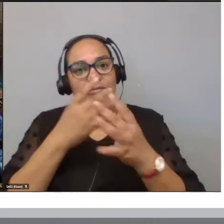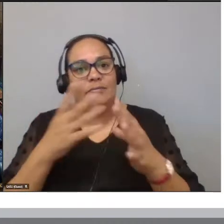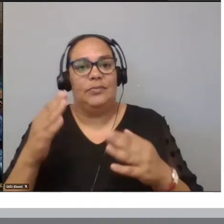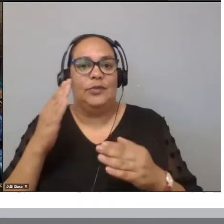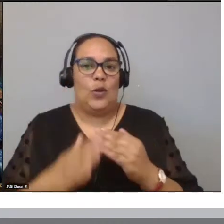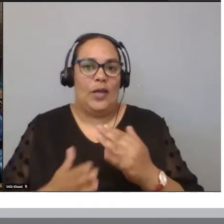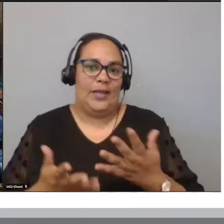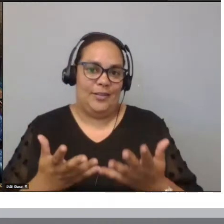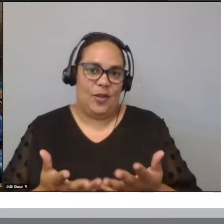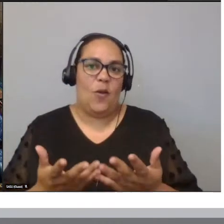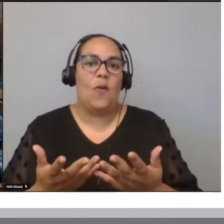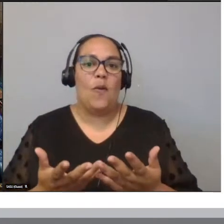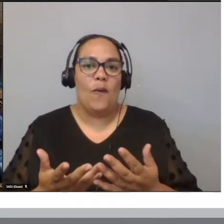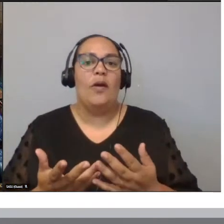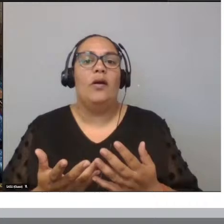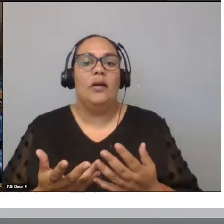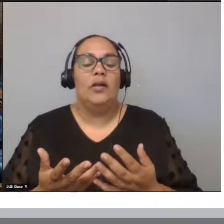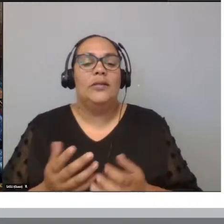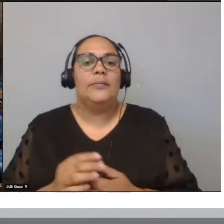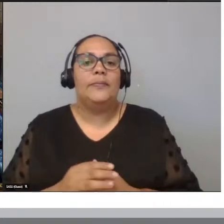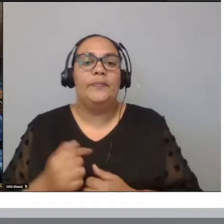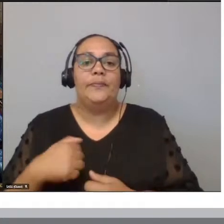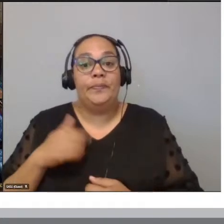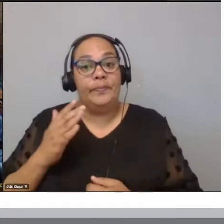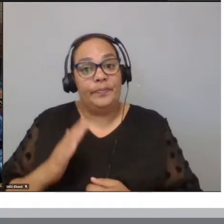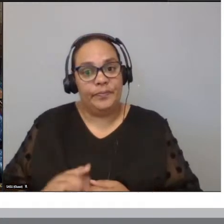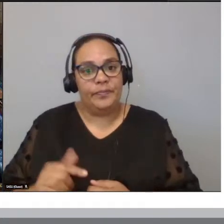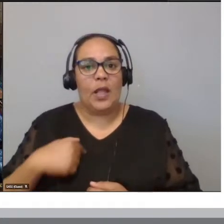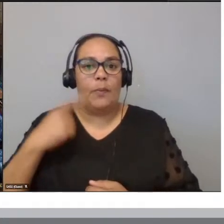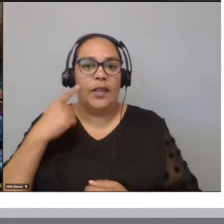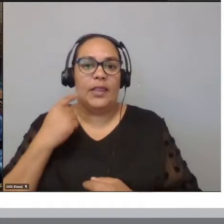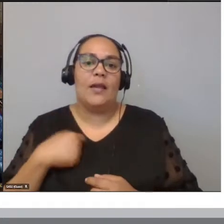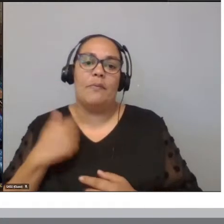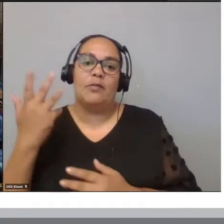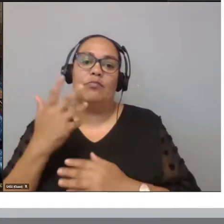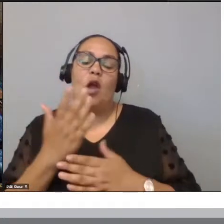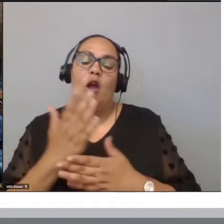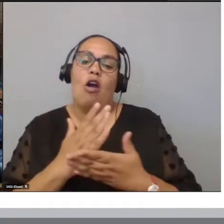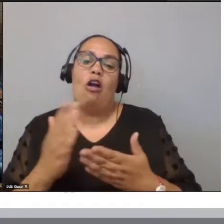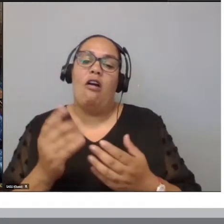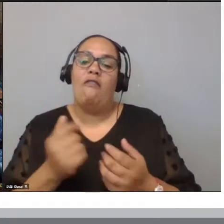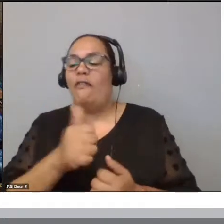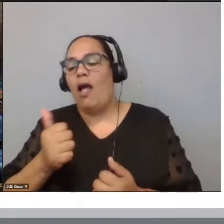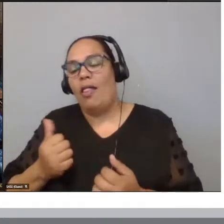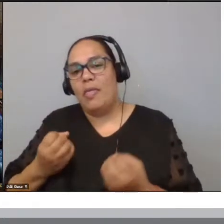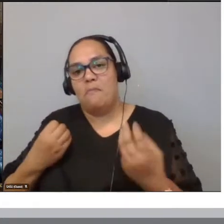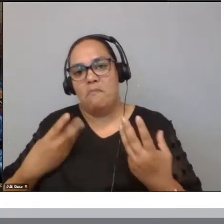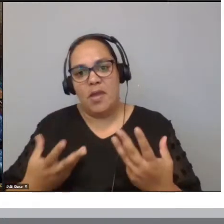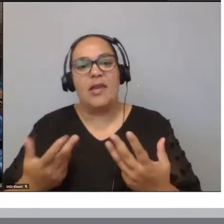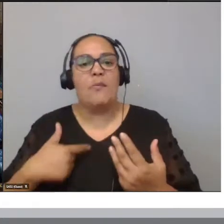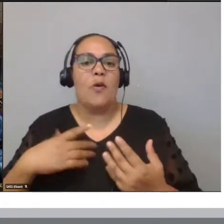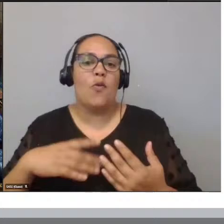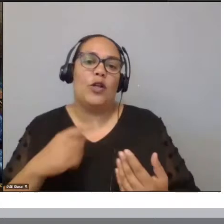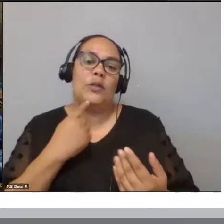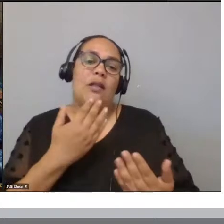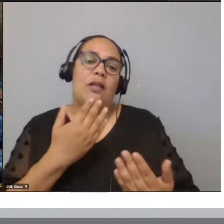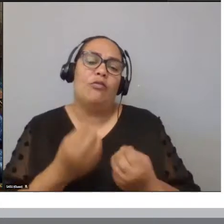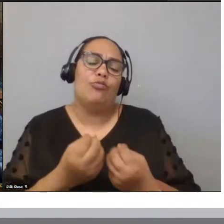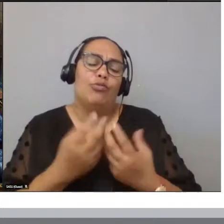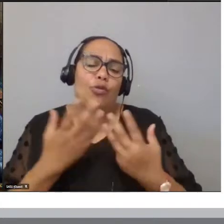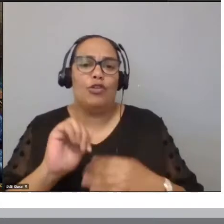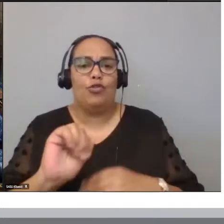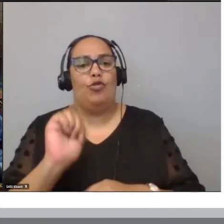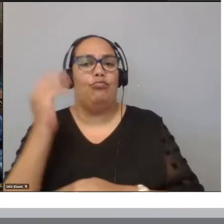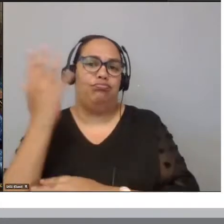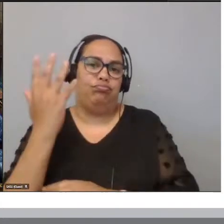on and uh from my side and I think I speak on behalf of many others we want to say thank you very much for the